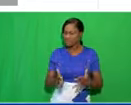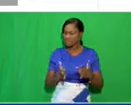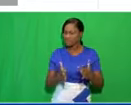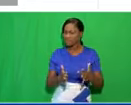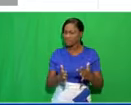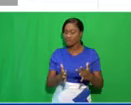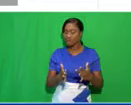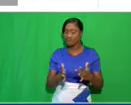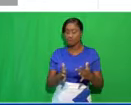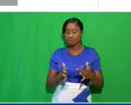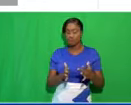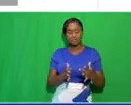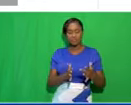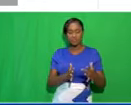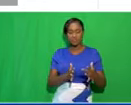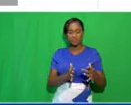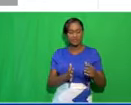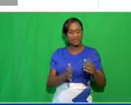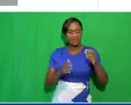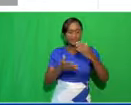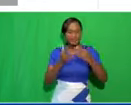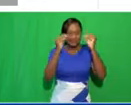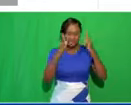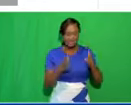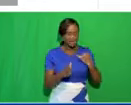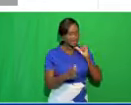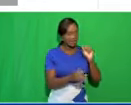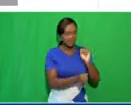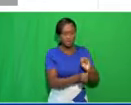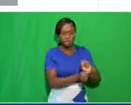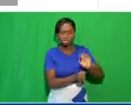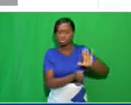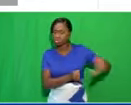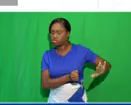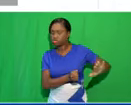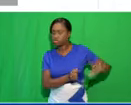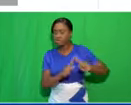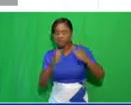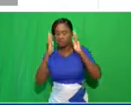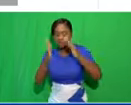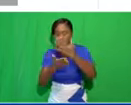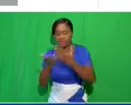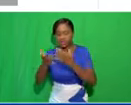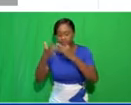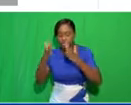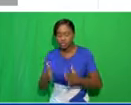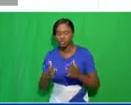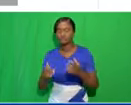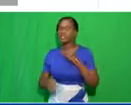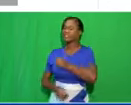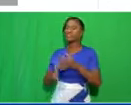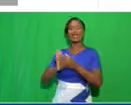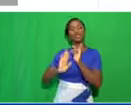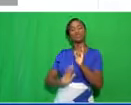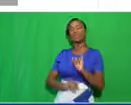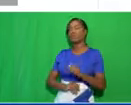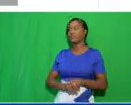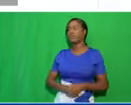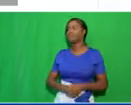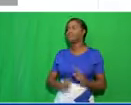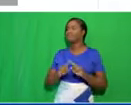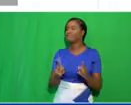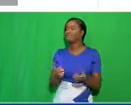behind rather than attended to at an early age? I'm sorry to ask you that, but. Well,